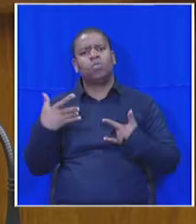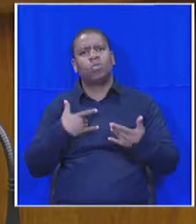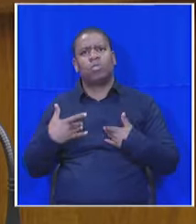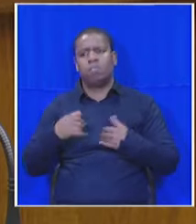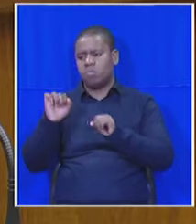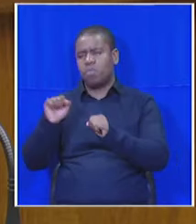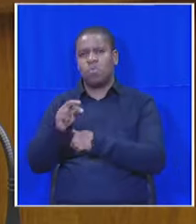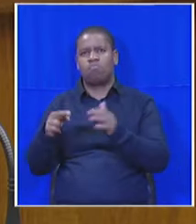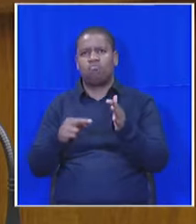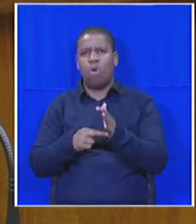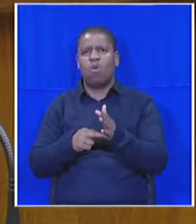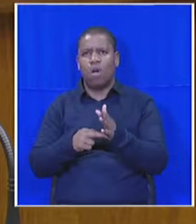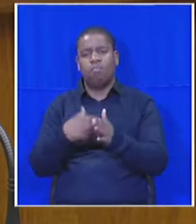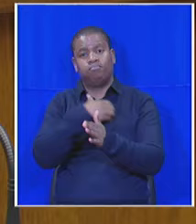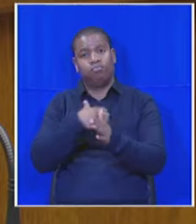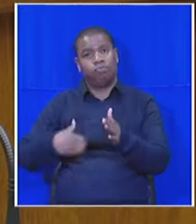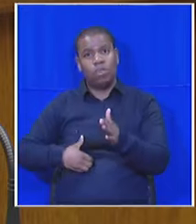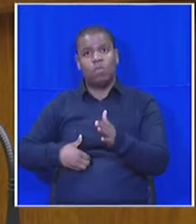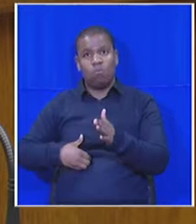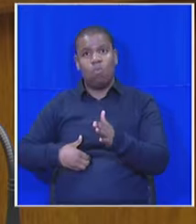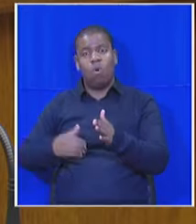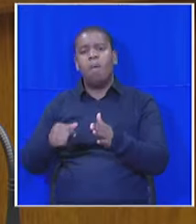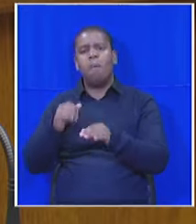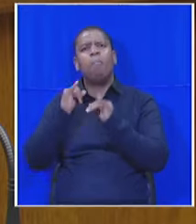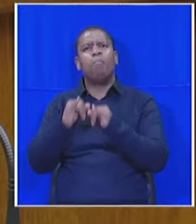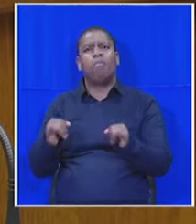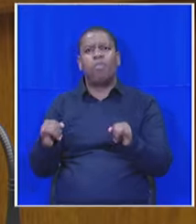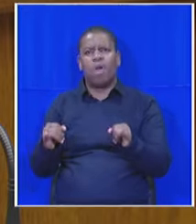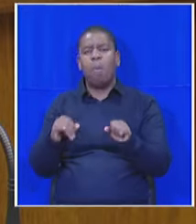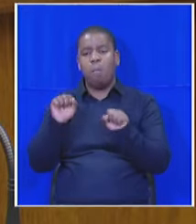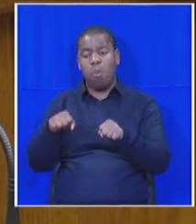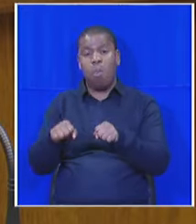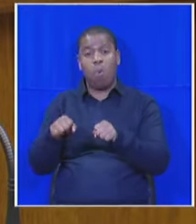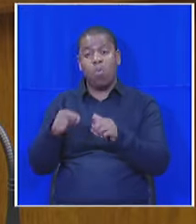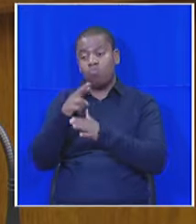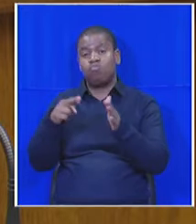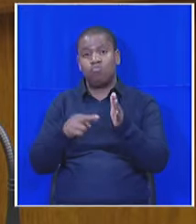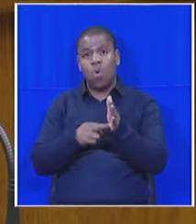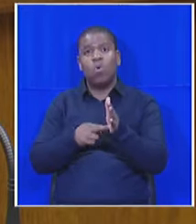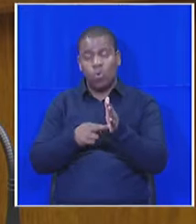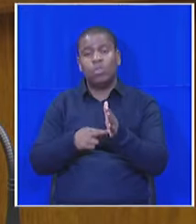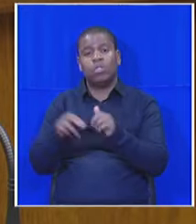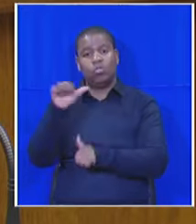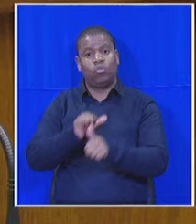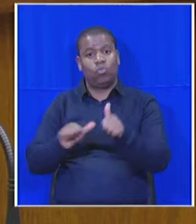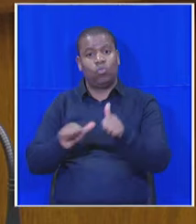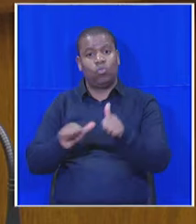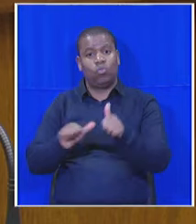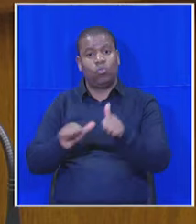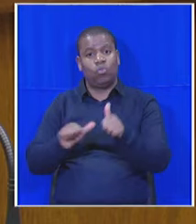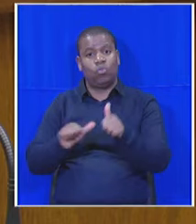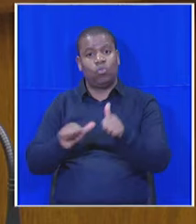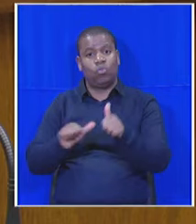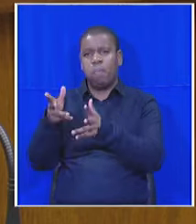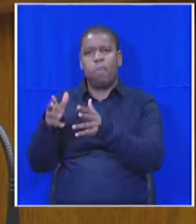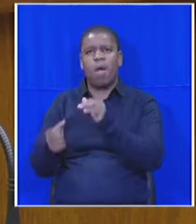as the President of the ANC Women's League is severely compromising her role as the Minister of Social Development. The incident in